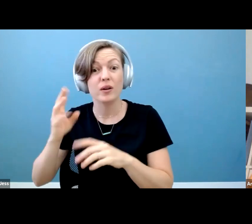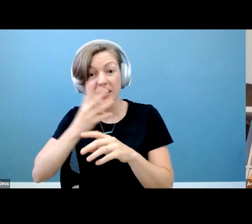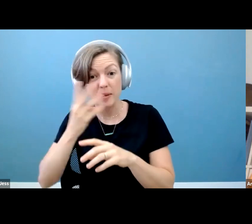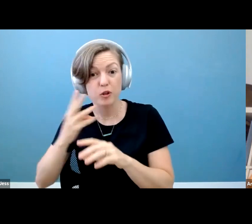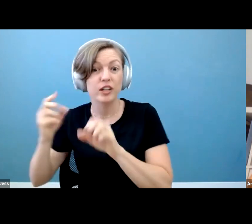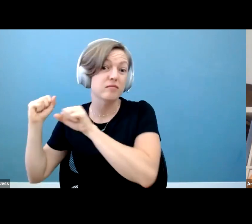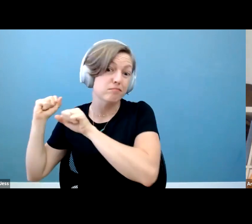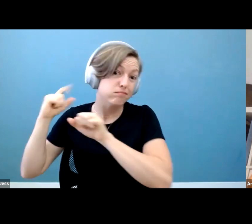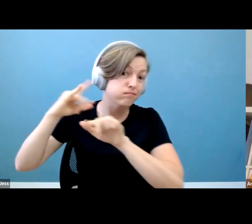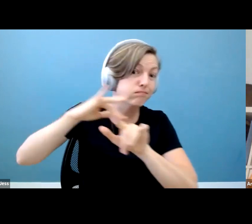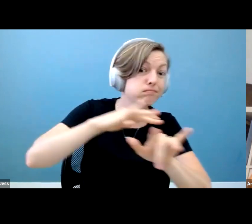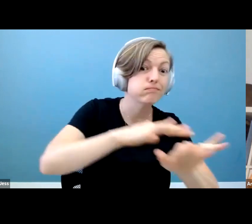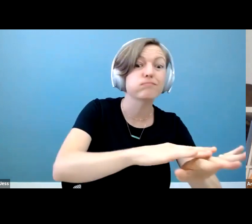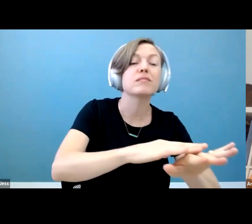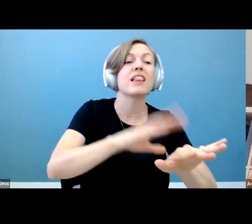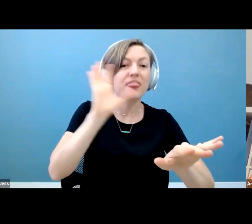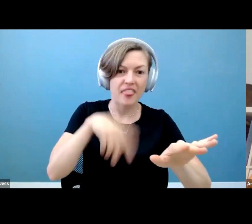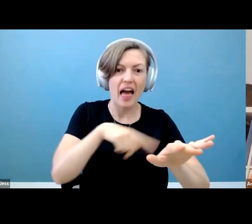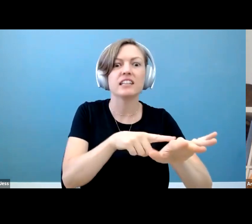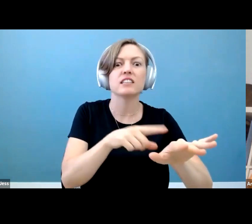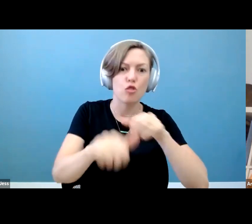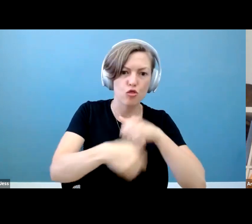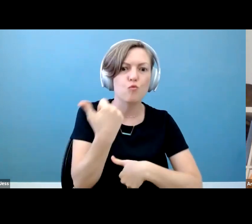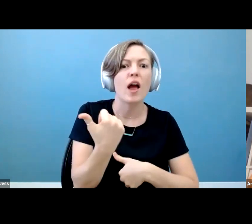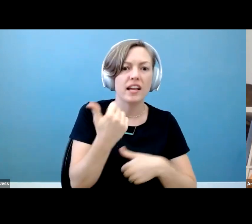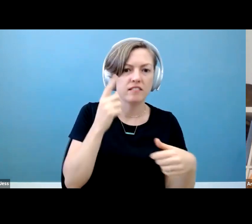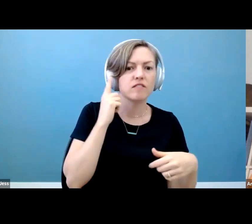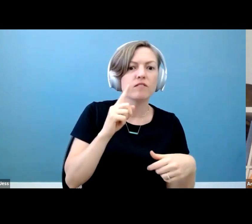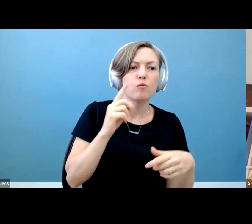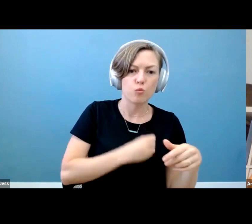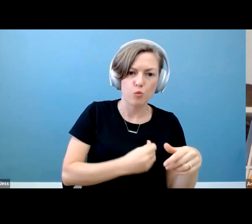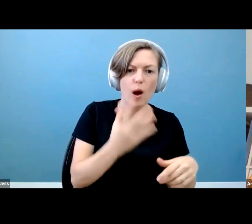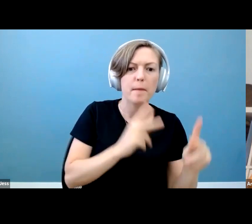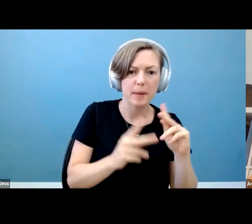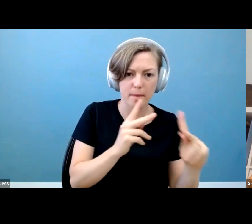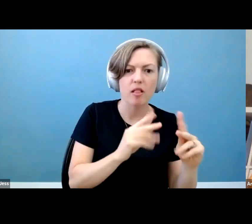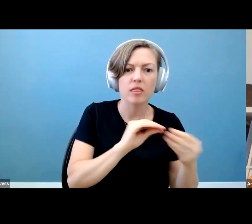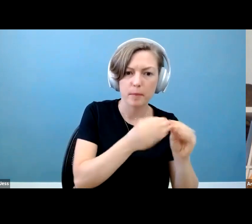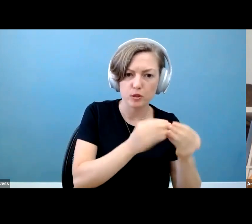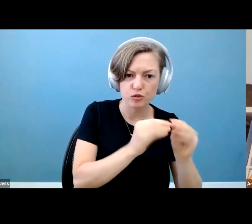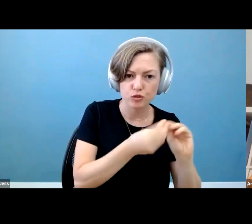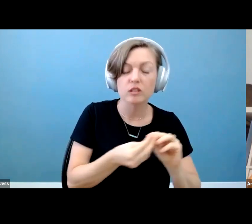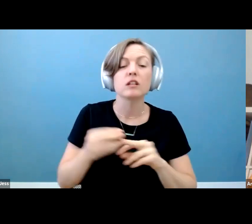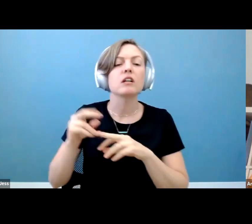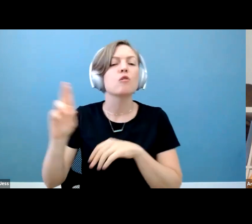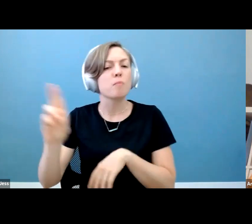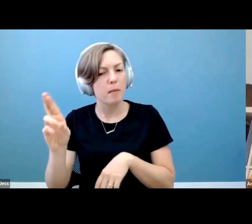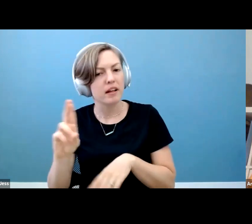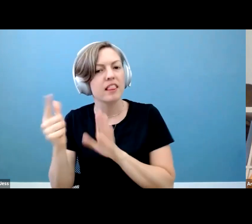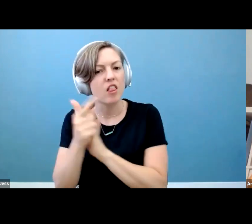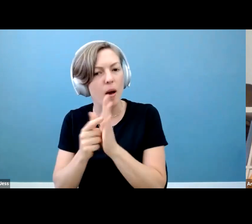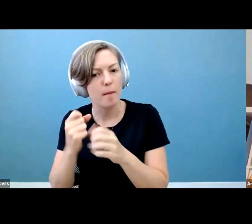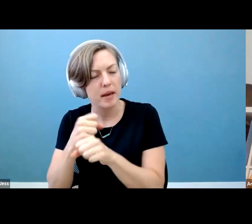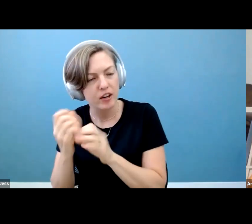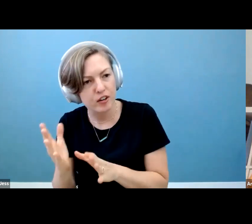and Europe are an existential threat to whiteness. Republican lawmakers, conservative news